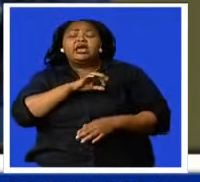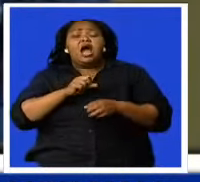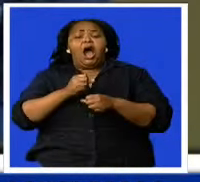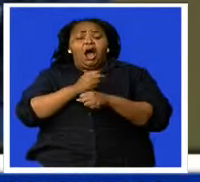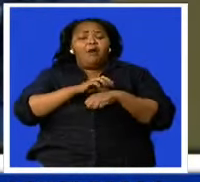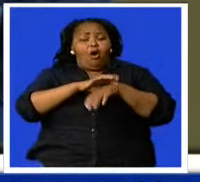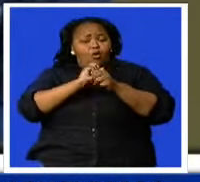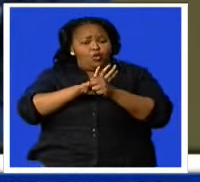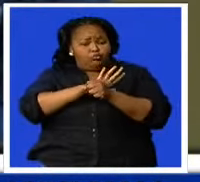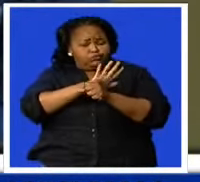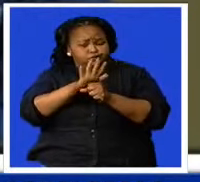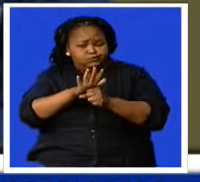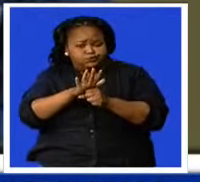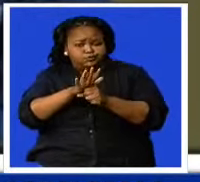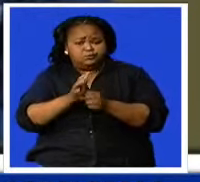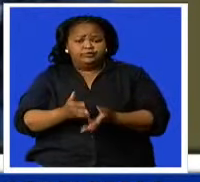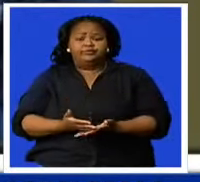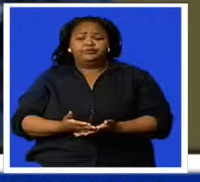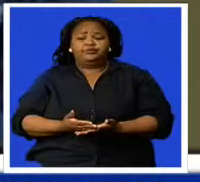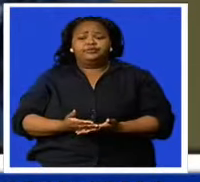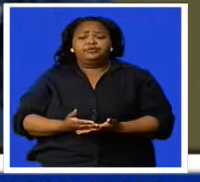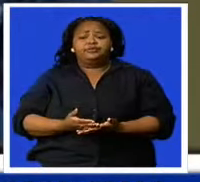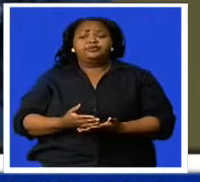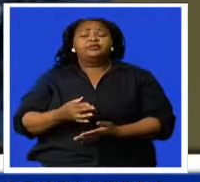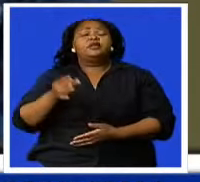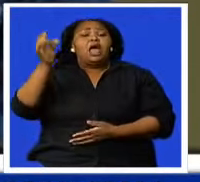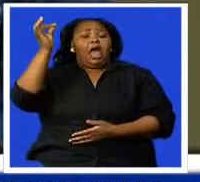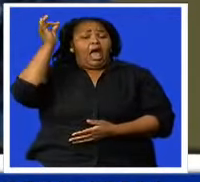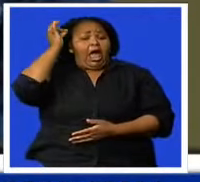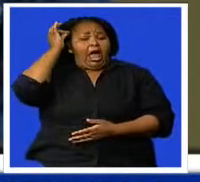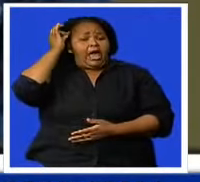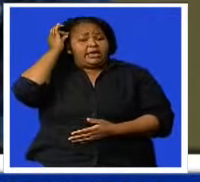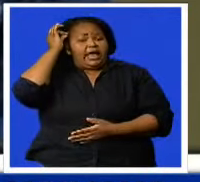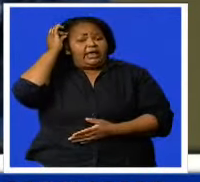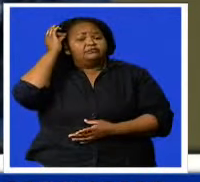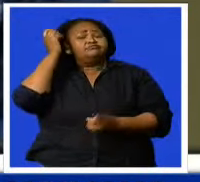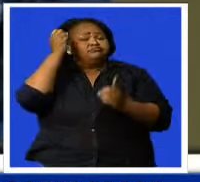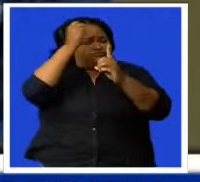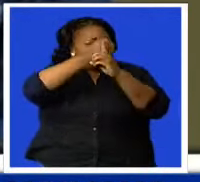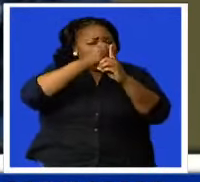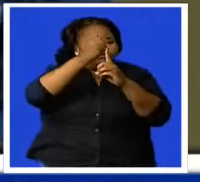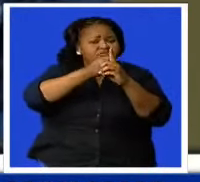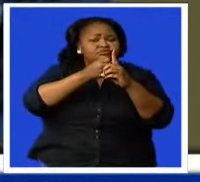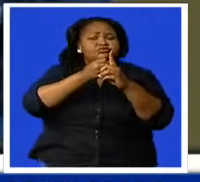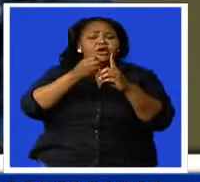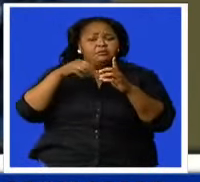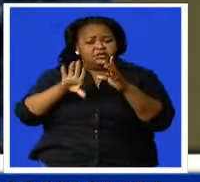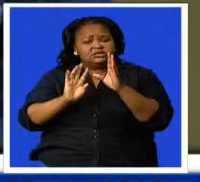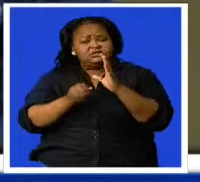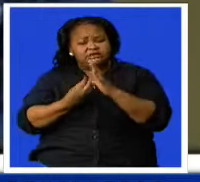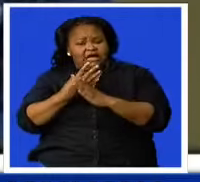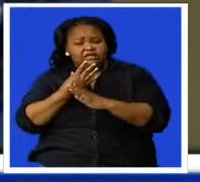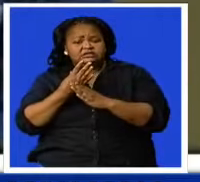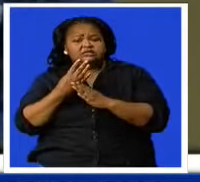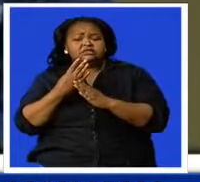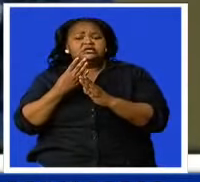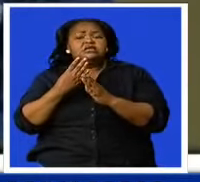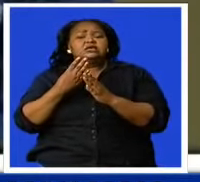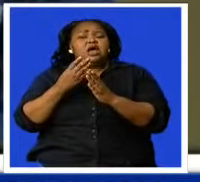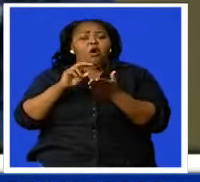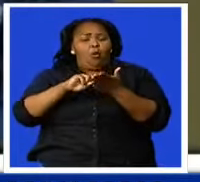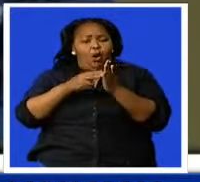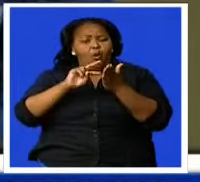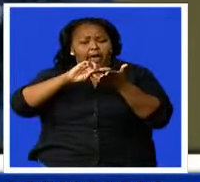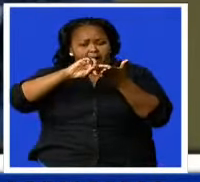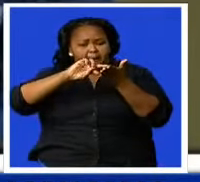COVID-19, His Majesty challenged us to say, you guys need to start working on a post-recovery strategy. And a